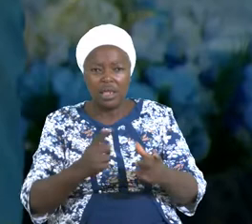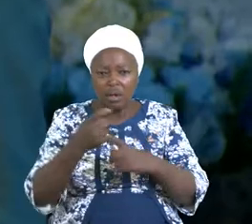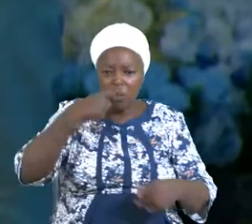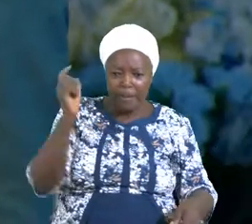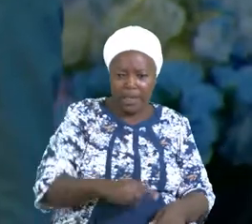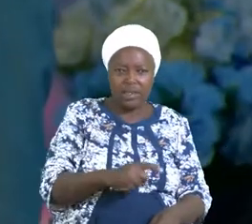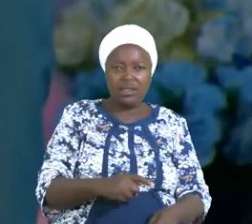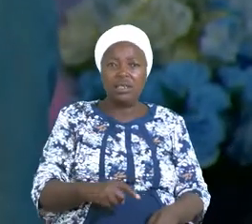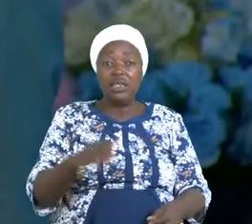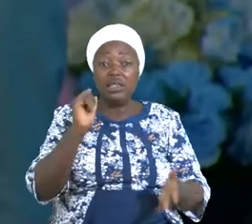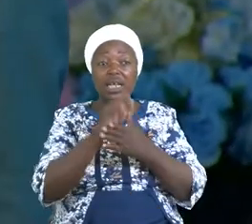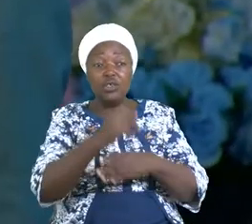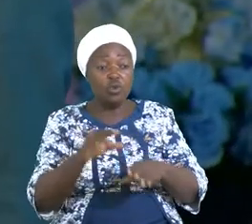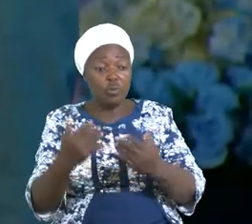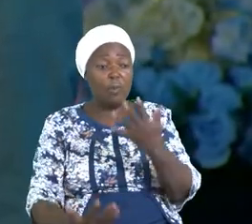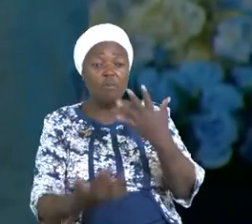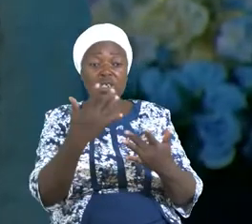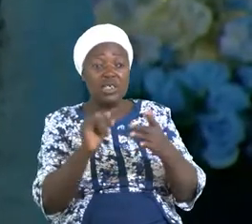shall heat that furnace